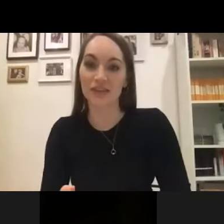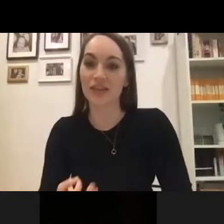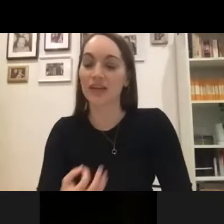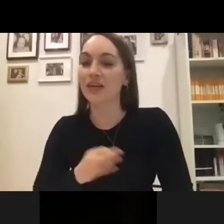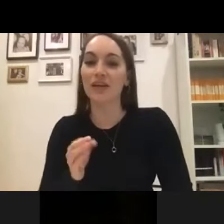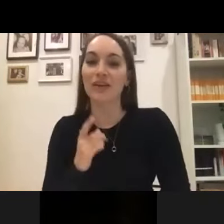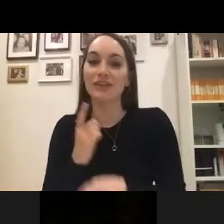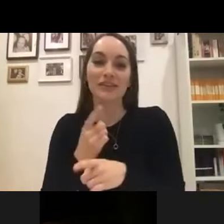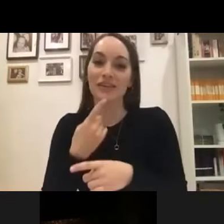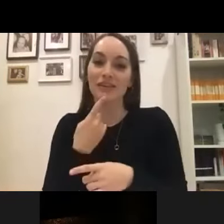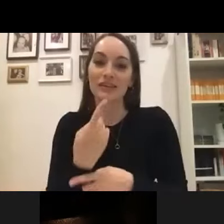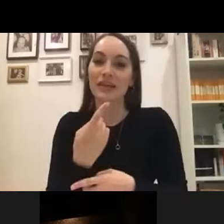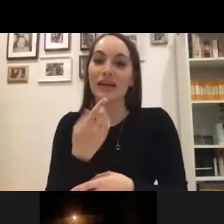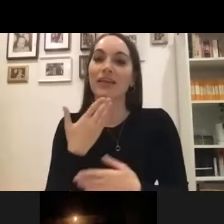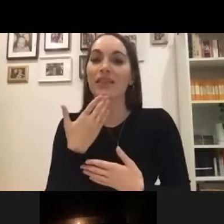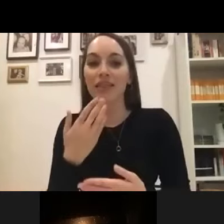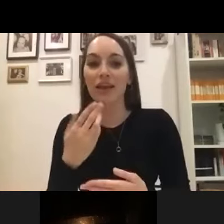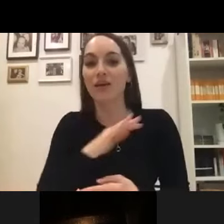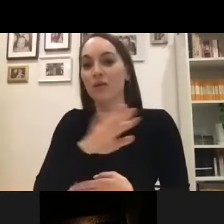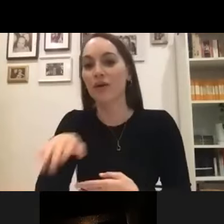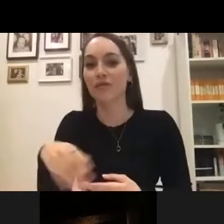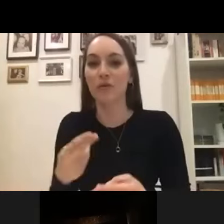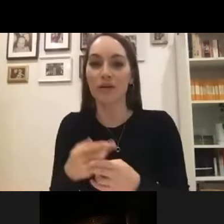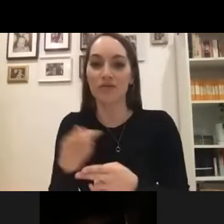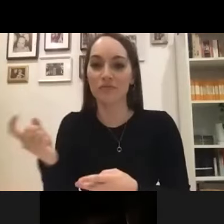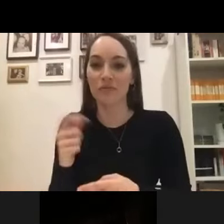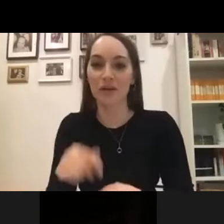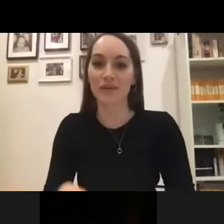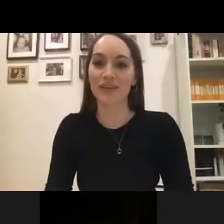Thank you so much, everyone. I think that I'm mind blown at how insightful that was. And